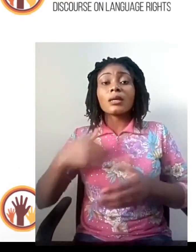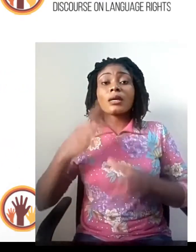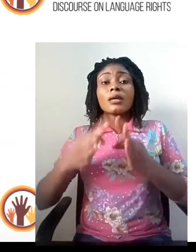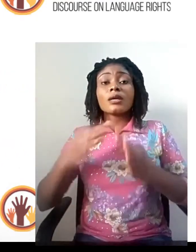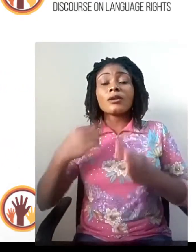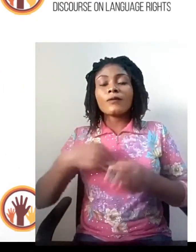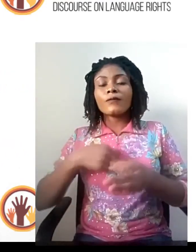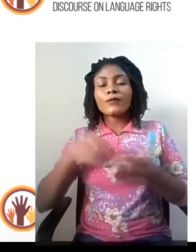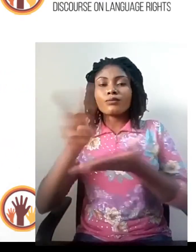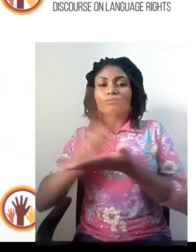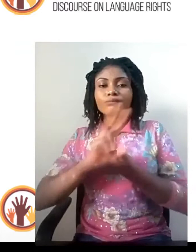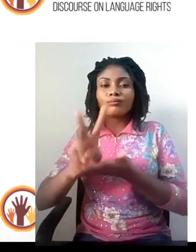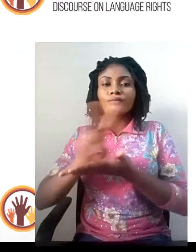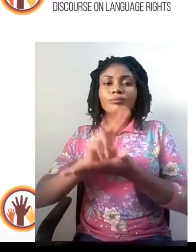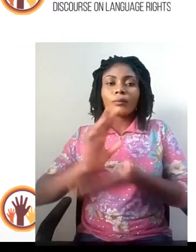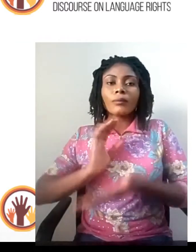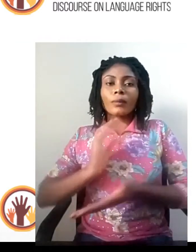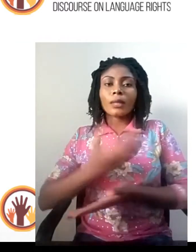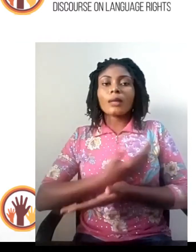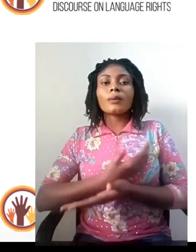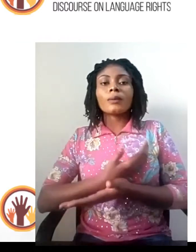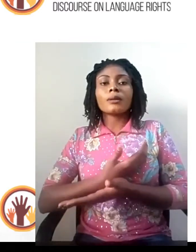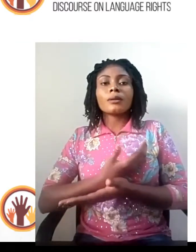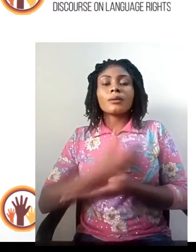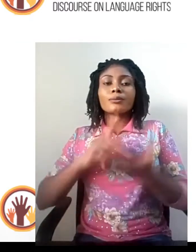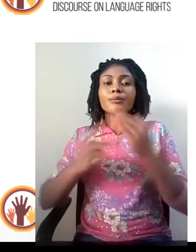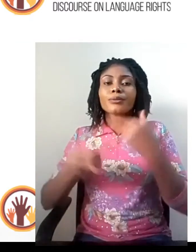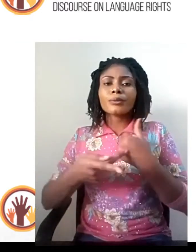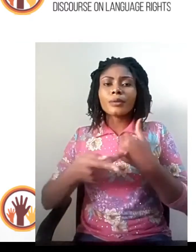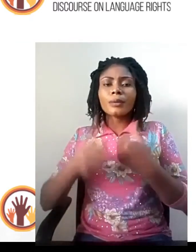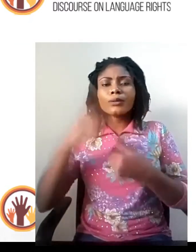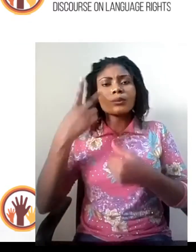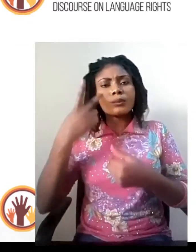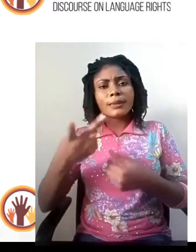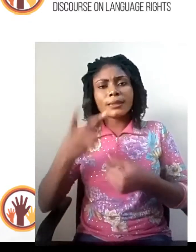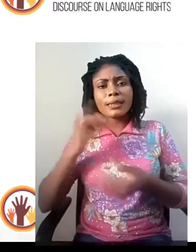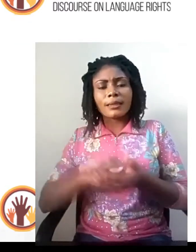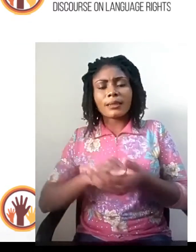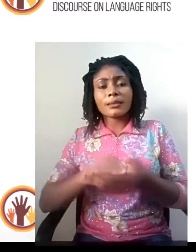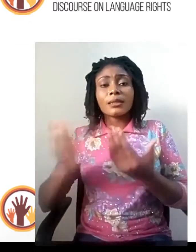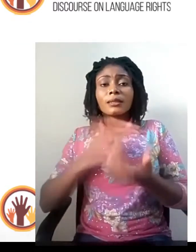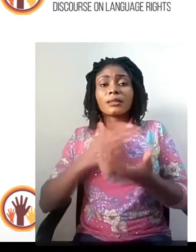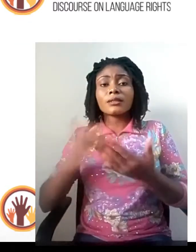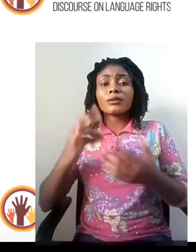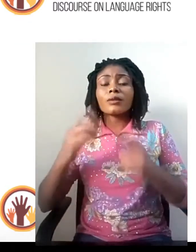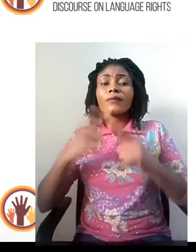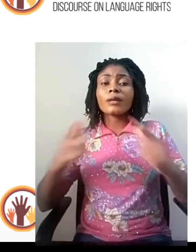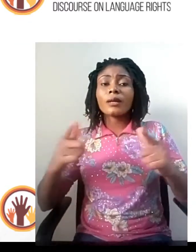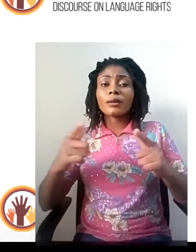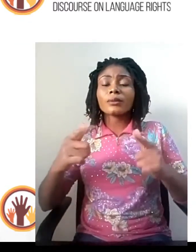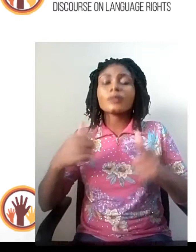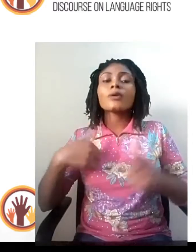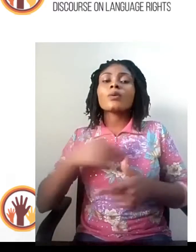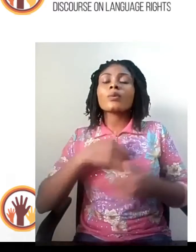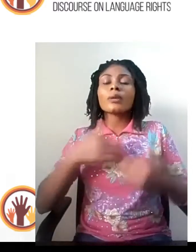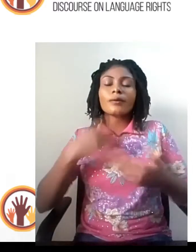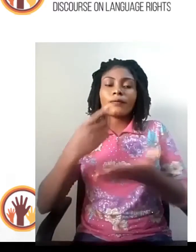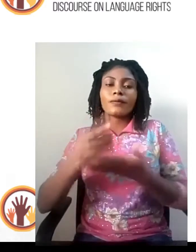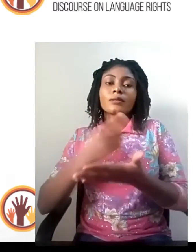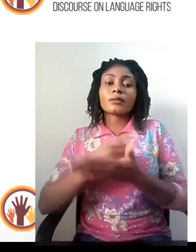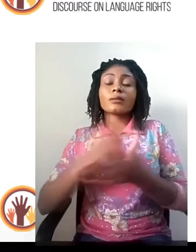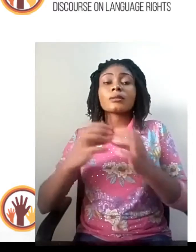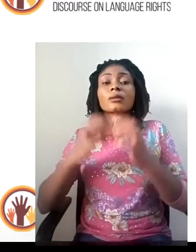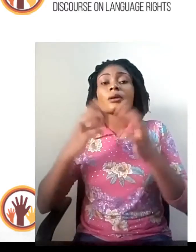this series, you will observe that the issue of language attitude, we've discussed it a lot with regard